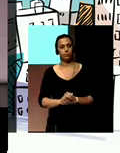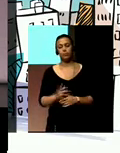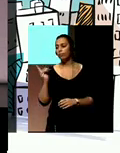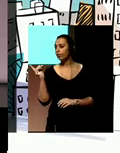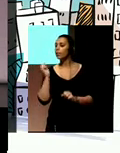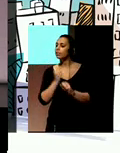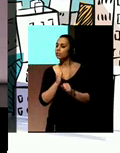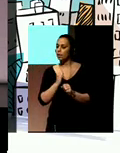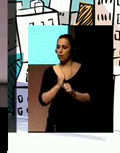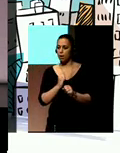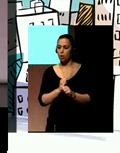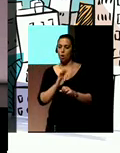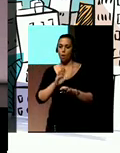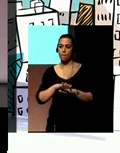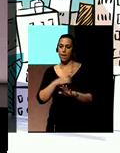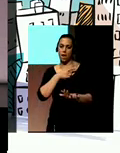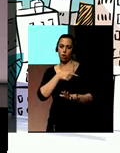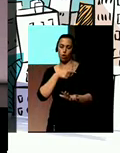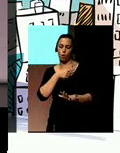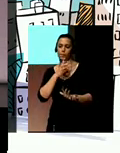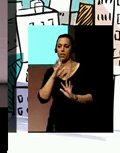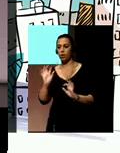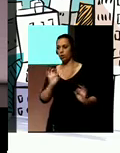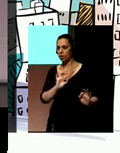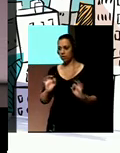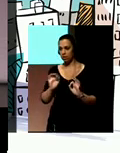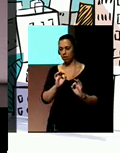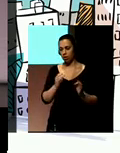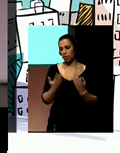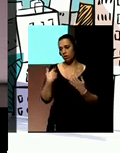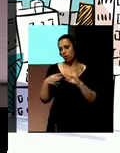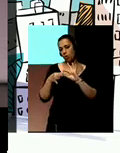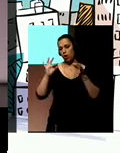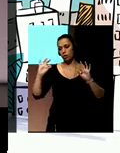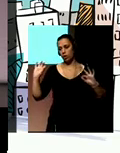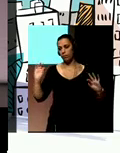the University of Greece. She worked for the